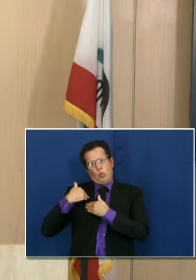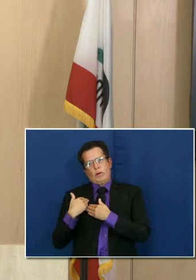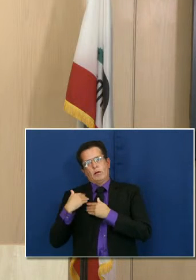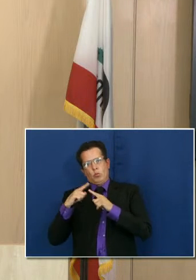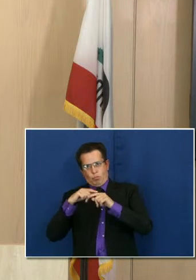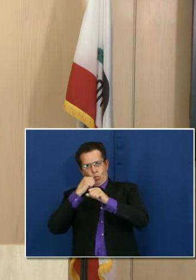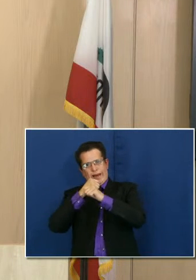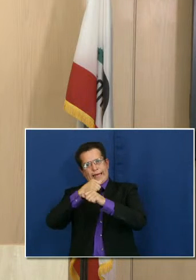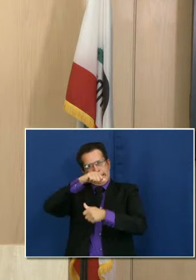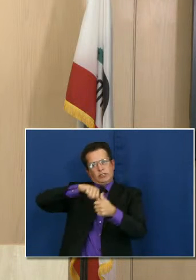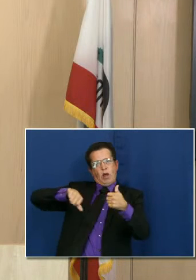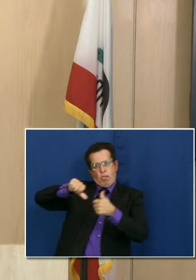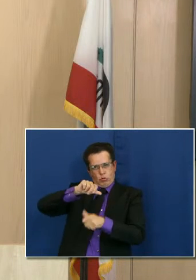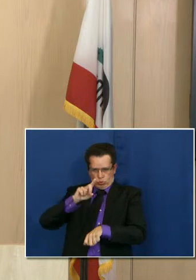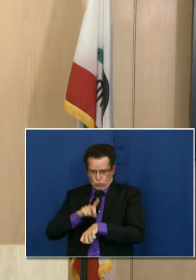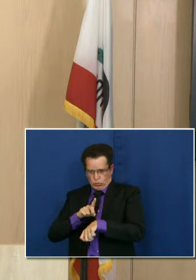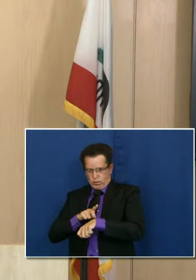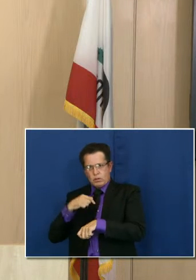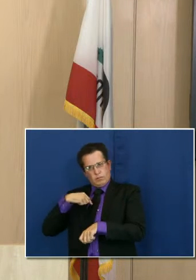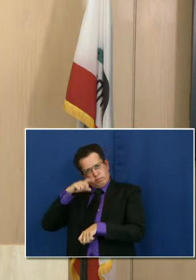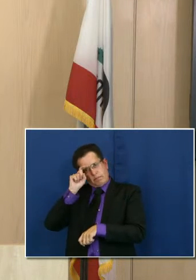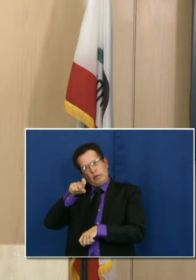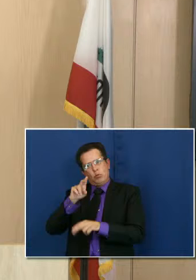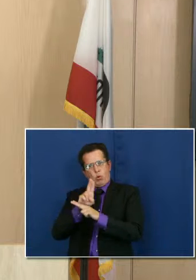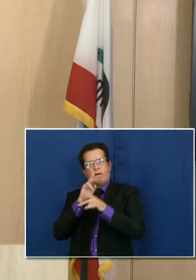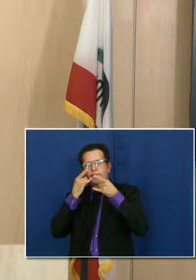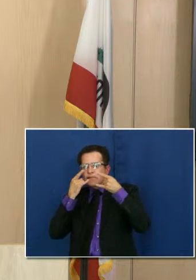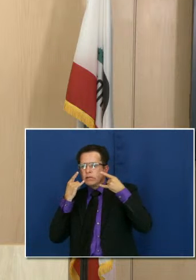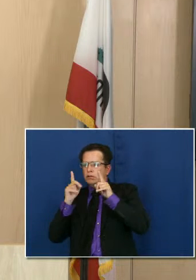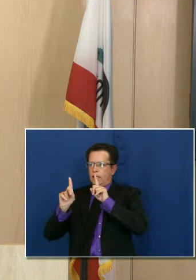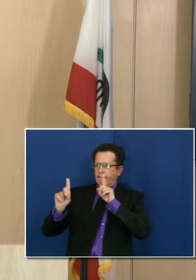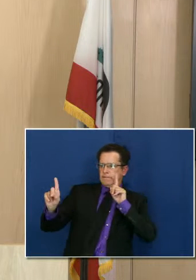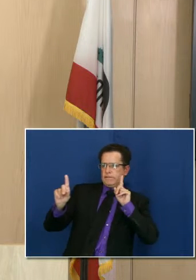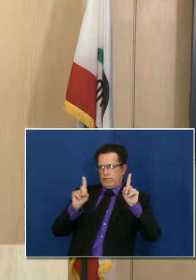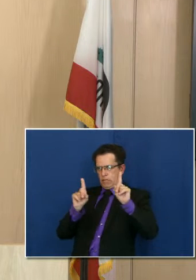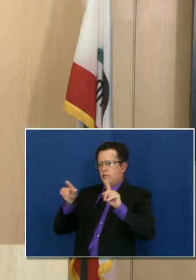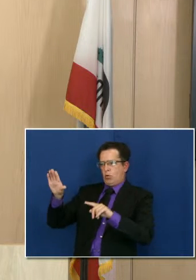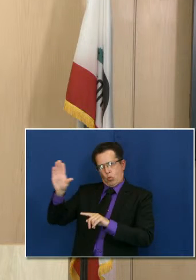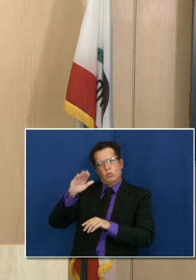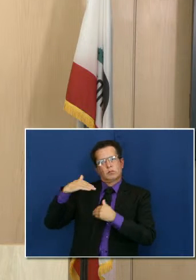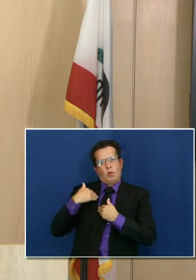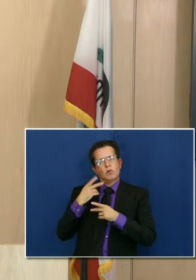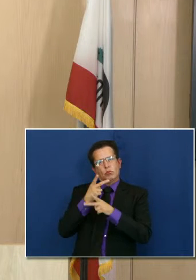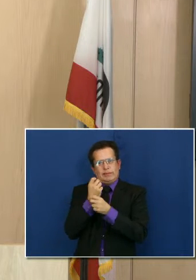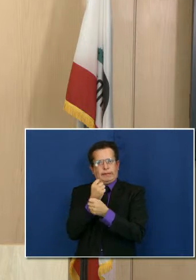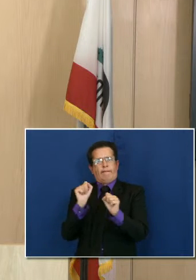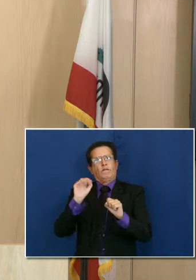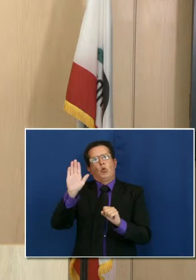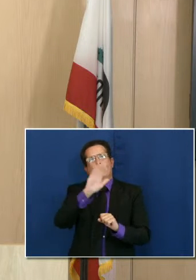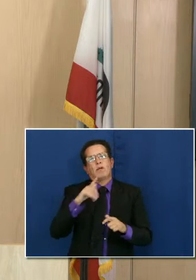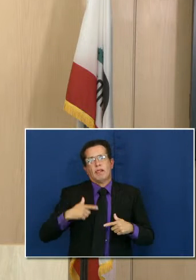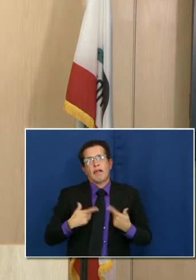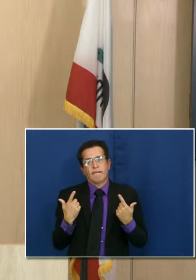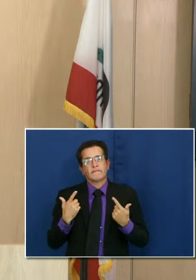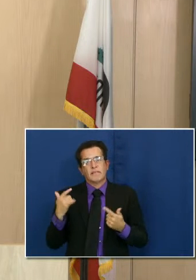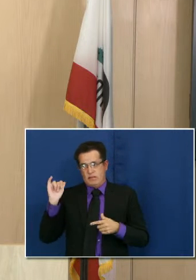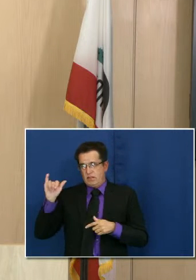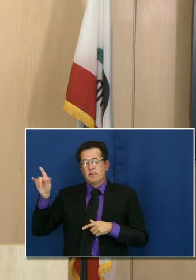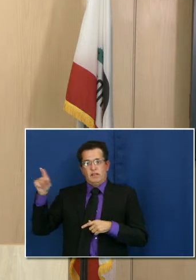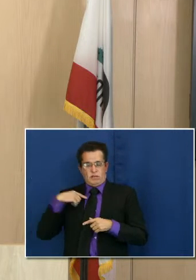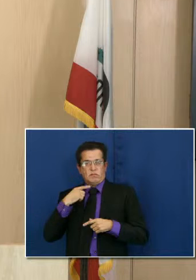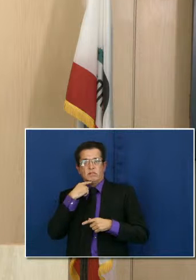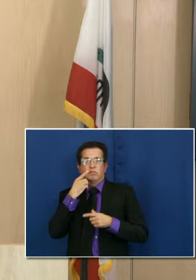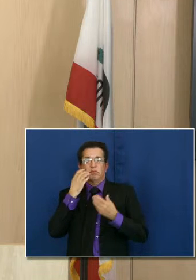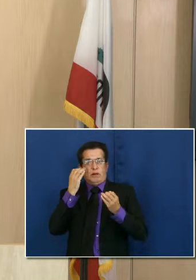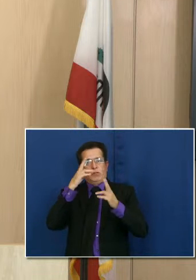to protect one another, it is our duty and obligation to wear the face covering to physically distance to help save lives. And for those responsible entities out there, we say thank